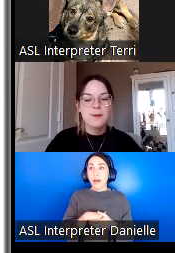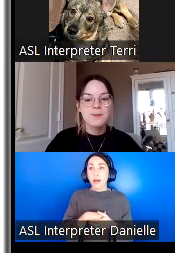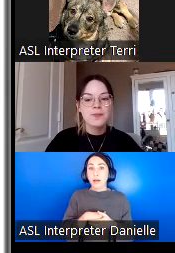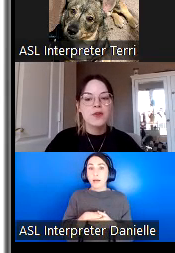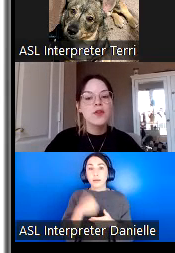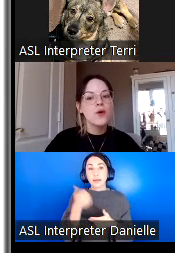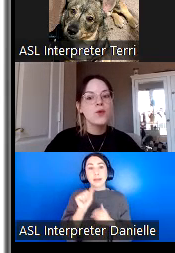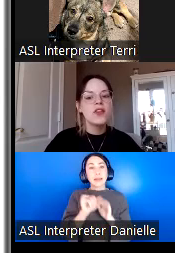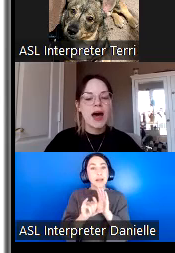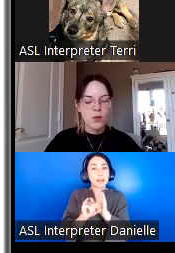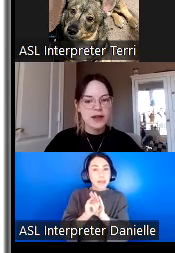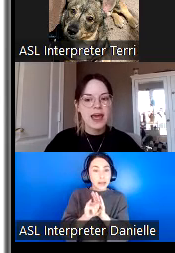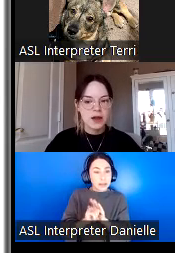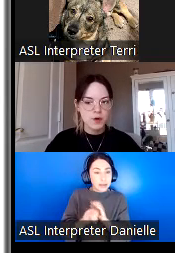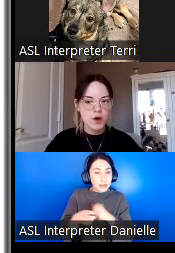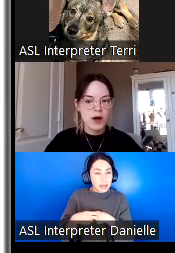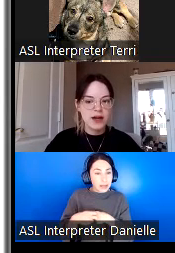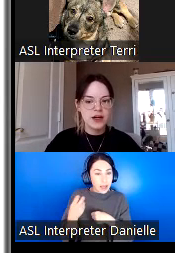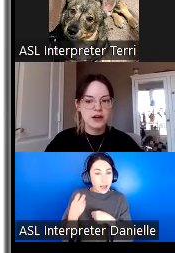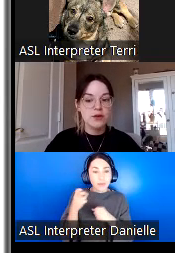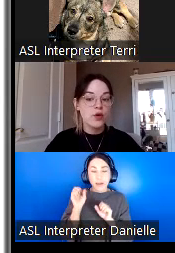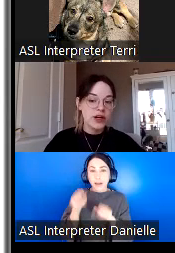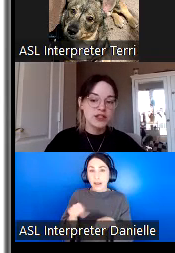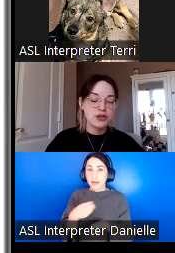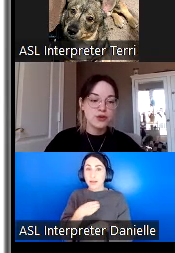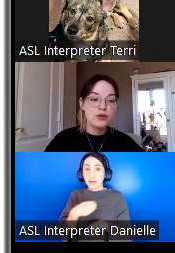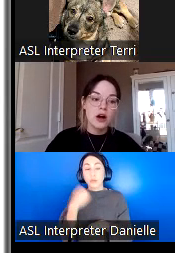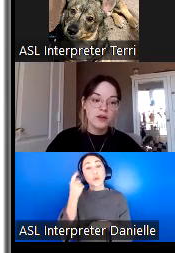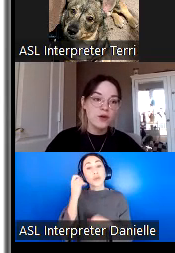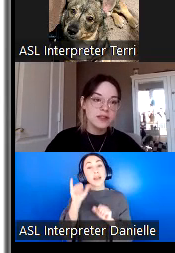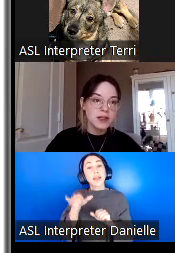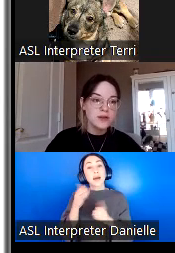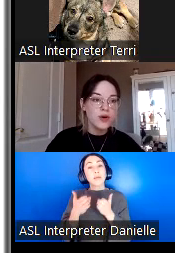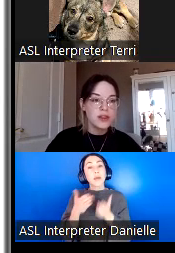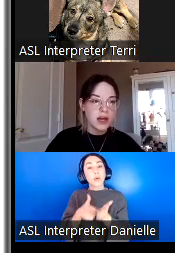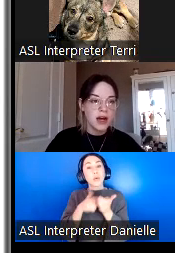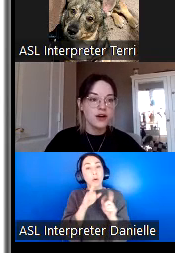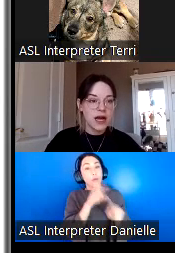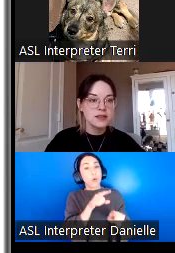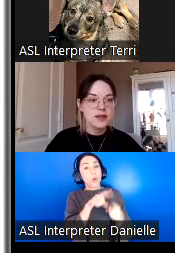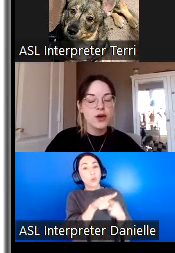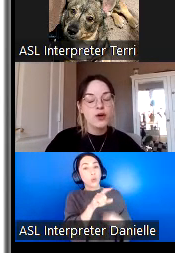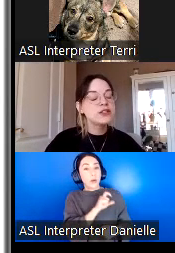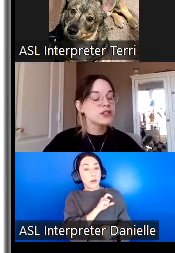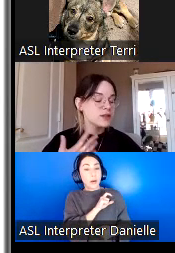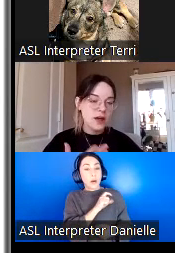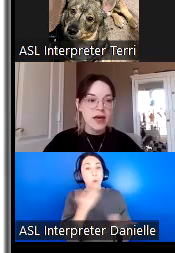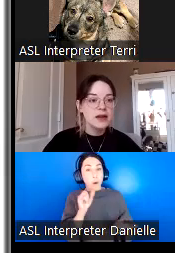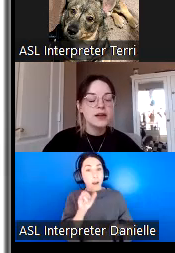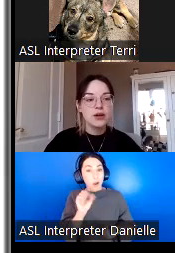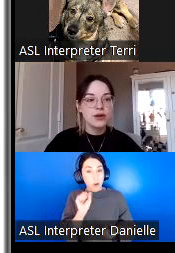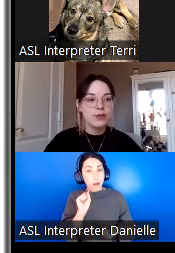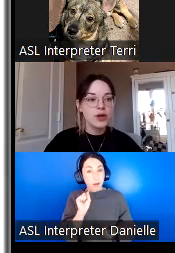accounts, though that one can require reporting to law enforcement or the IRS, which